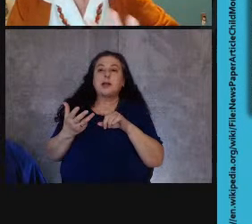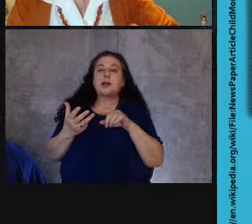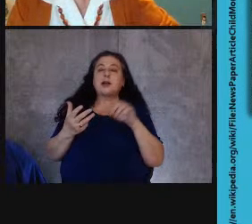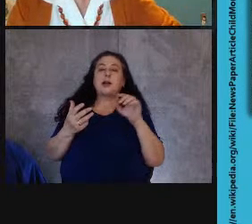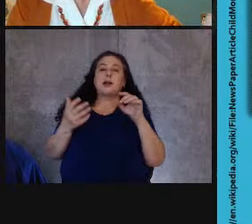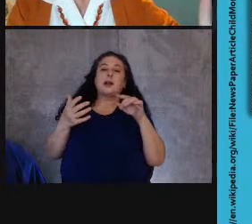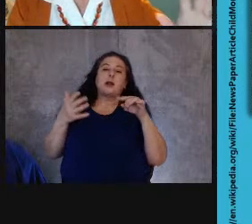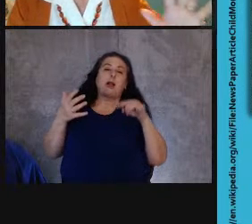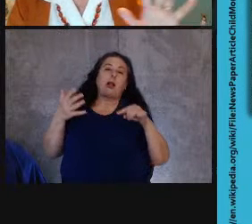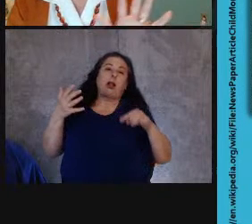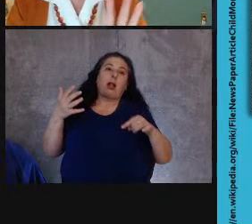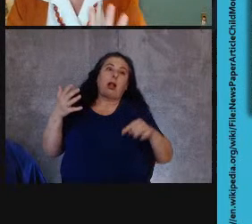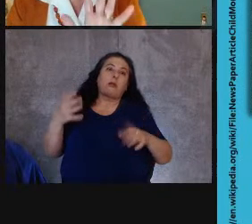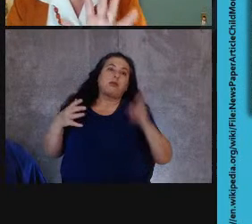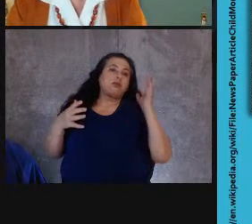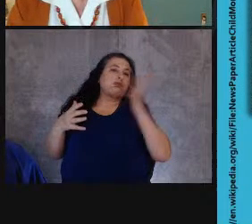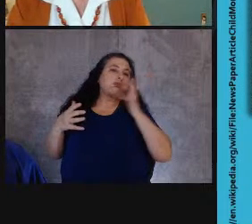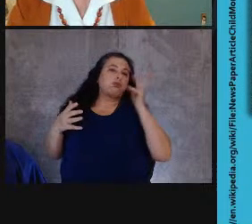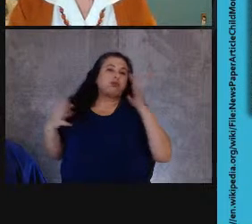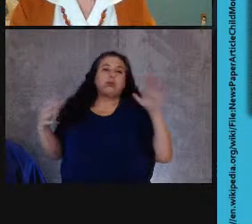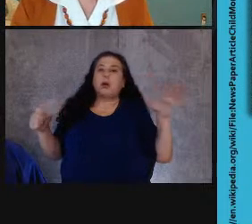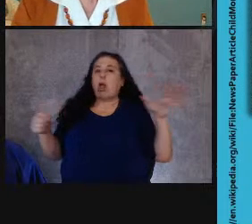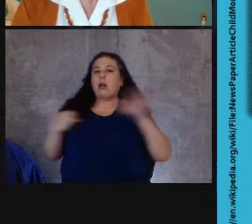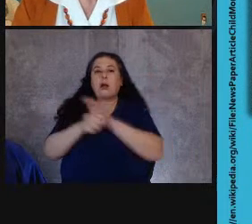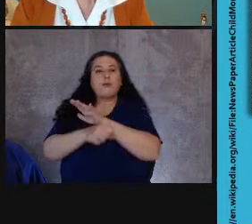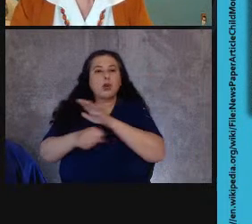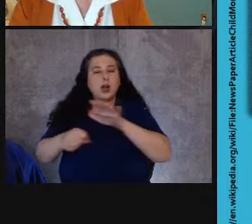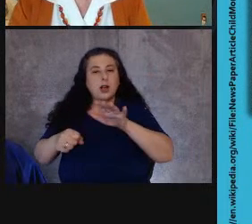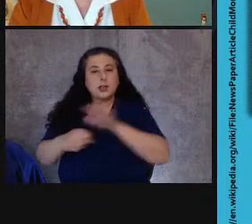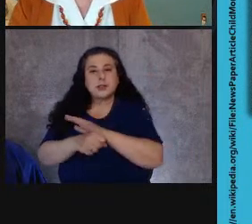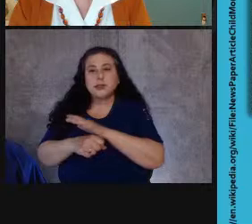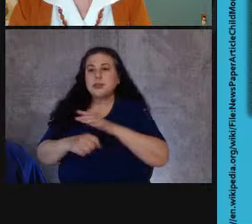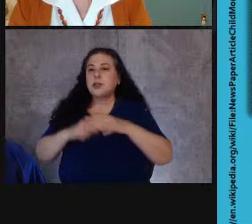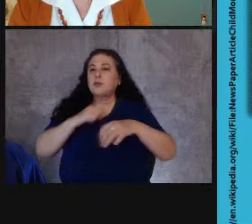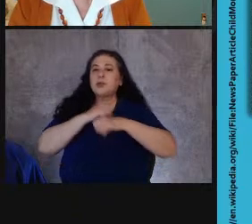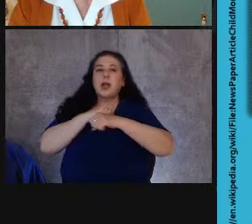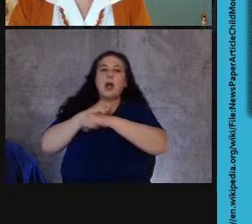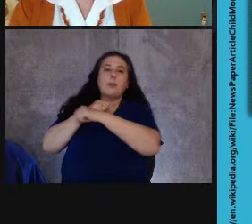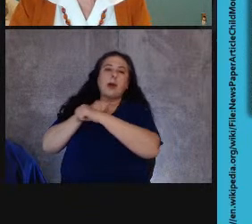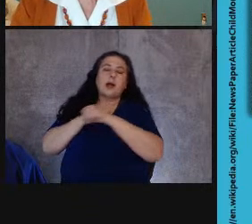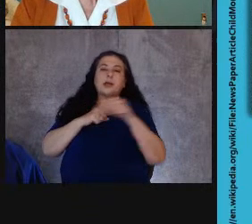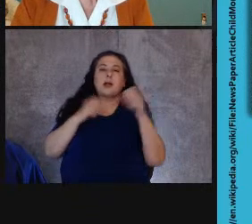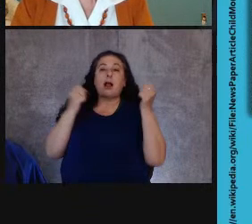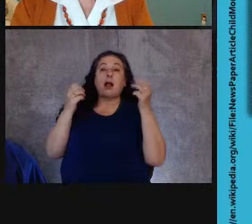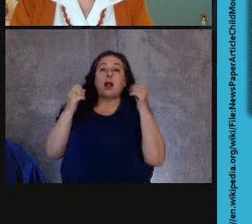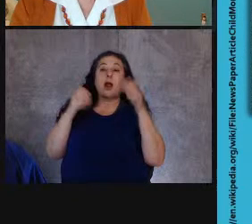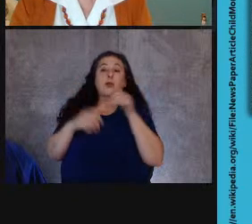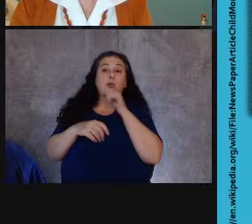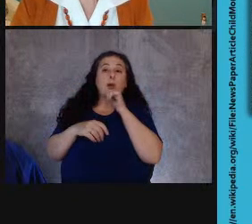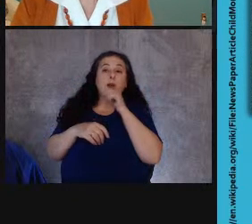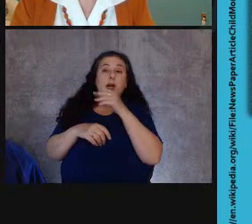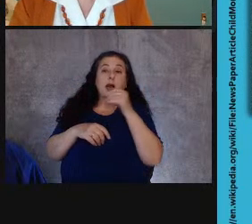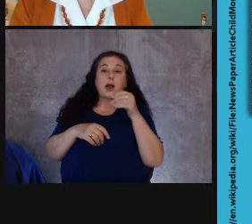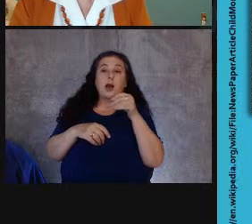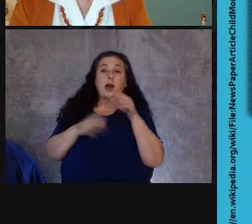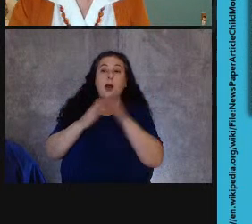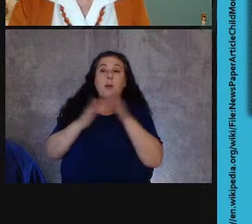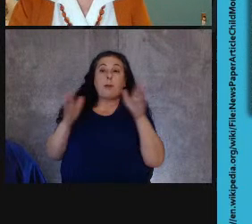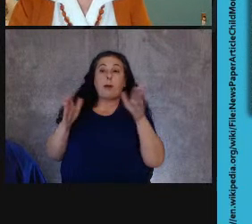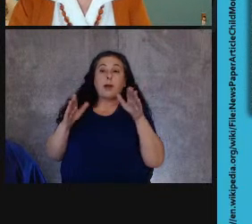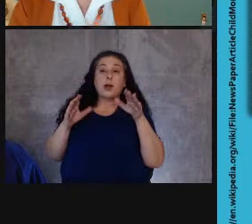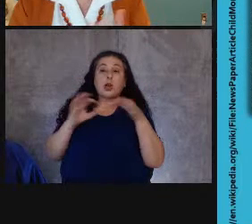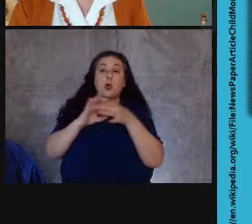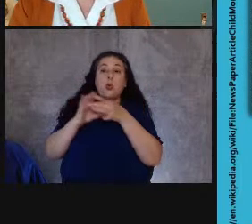were just remarkably comprehensive campaigns. There was a lot of private and public